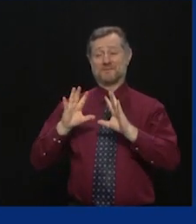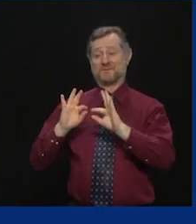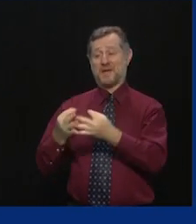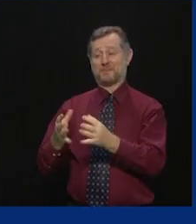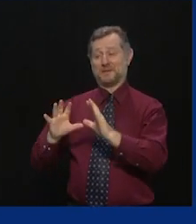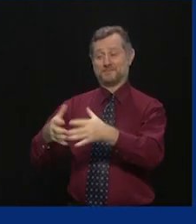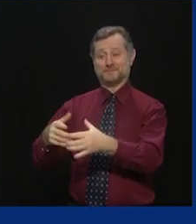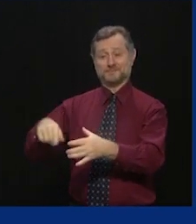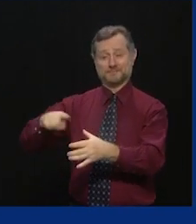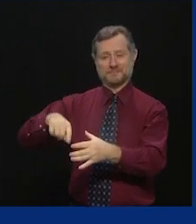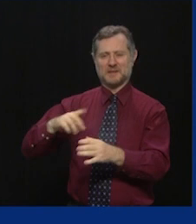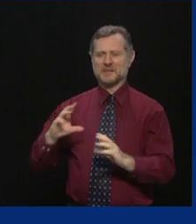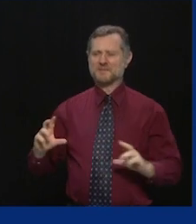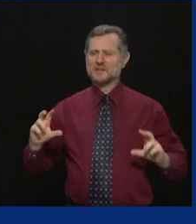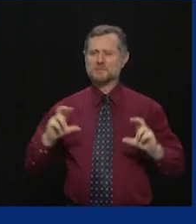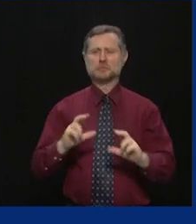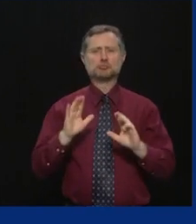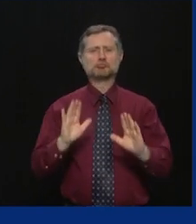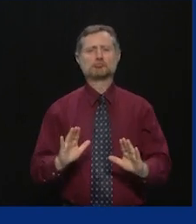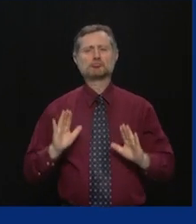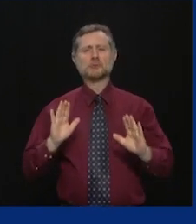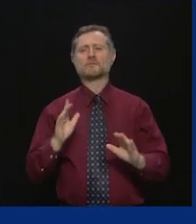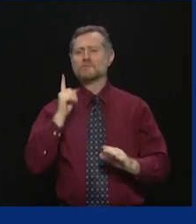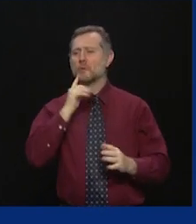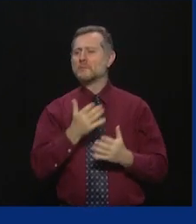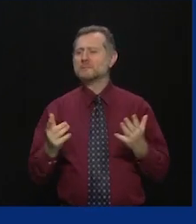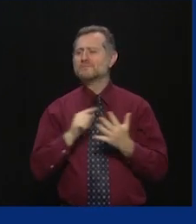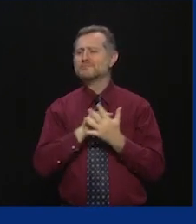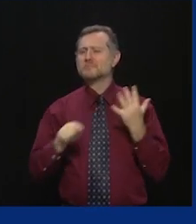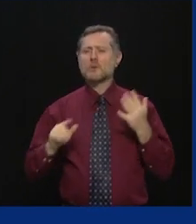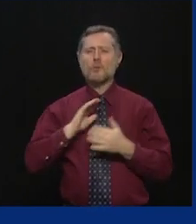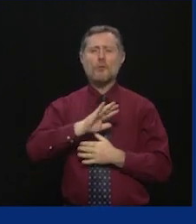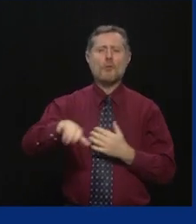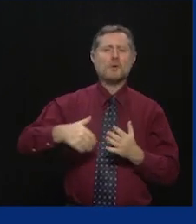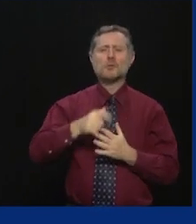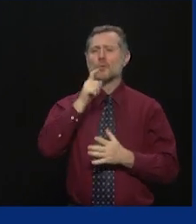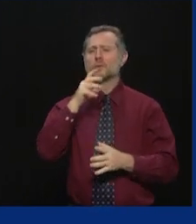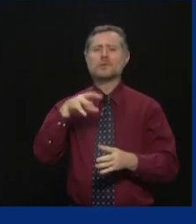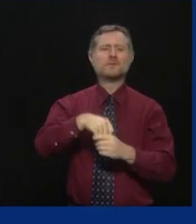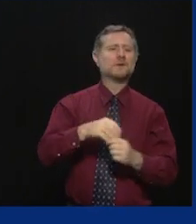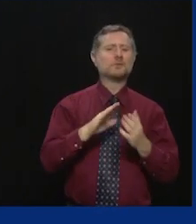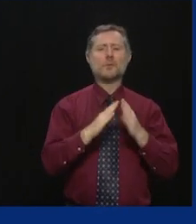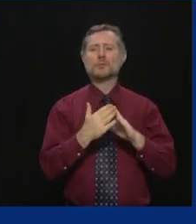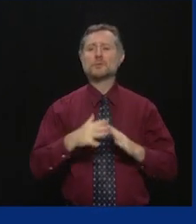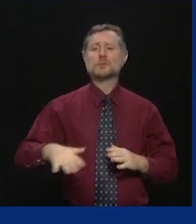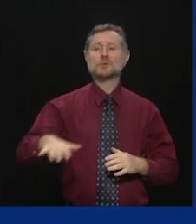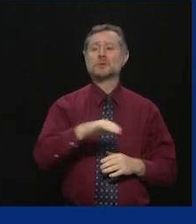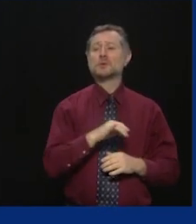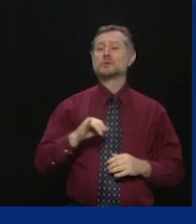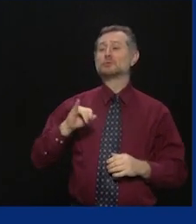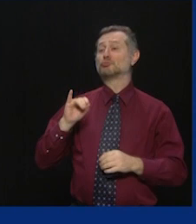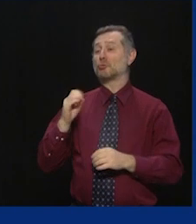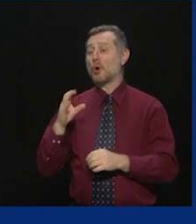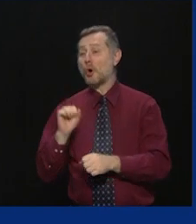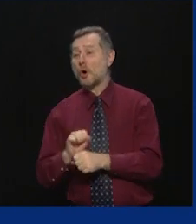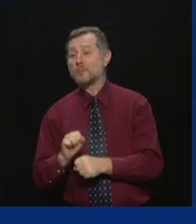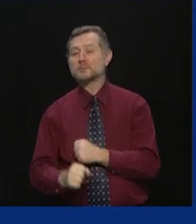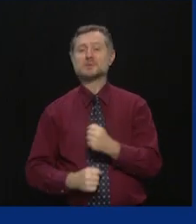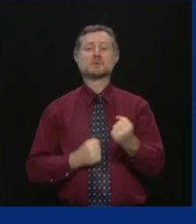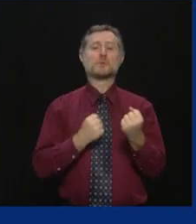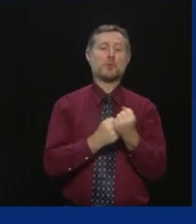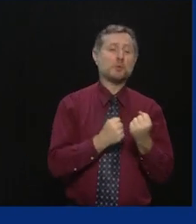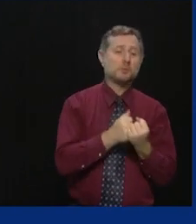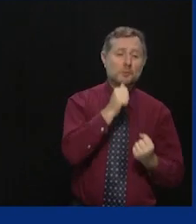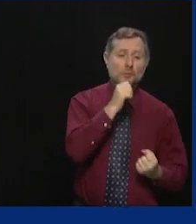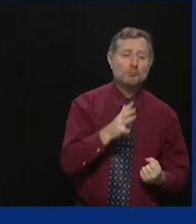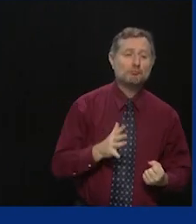help all who live in the community, in terms of jobs, in terms of things like supporting women in Dress for Success, in terms